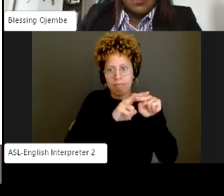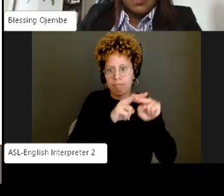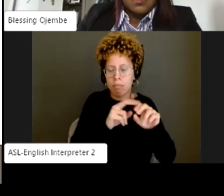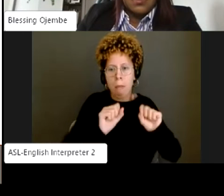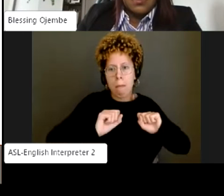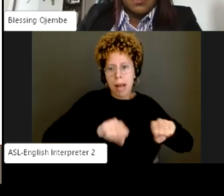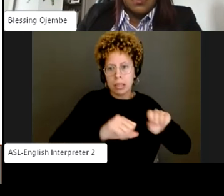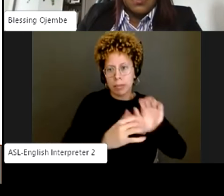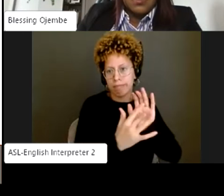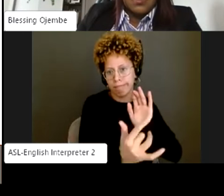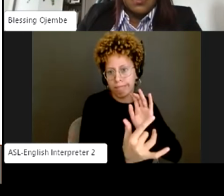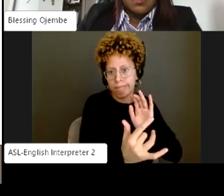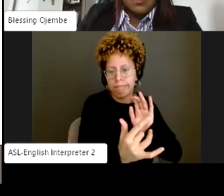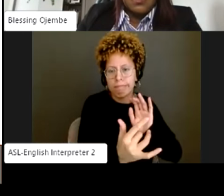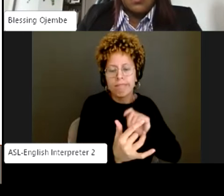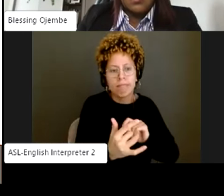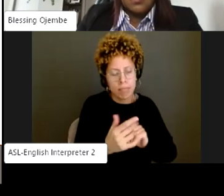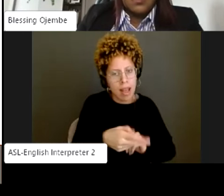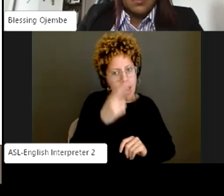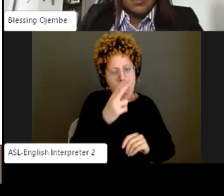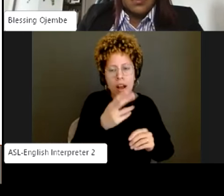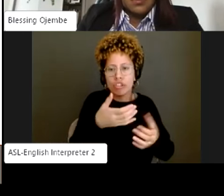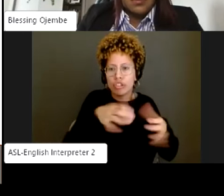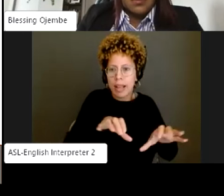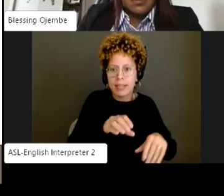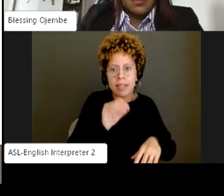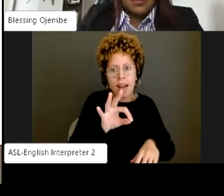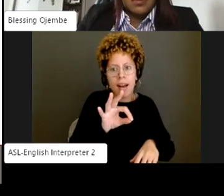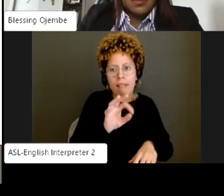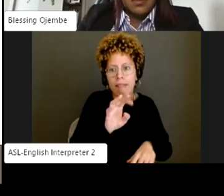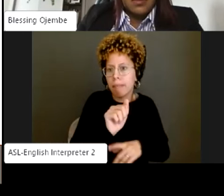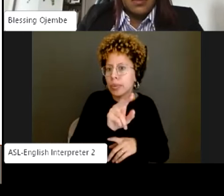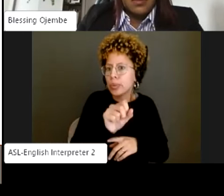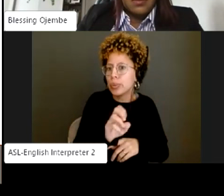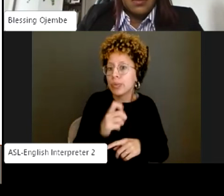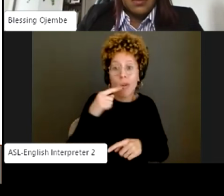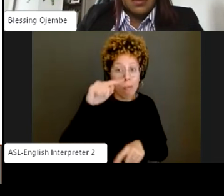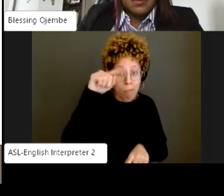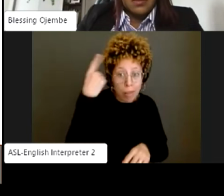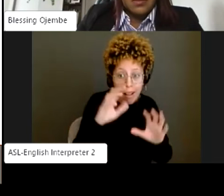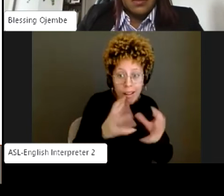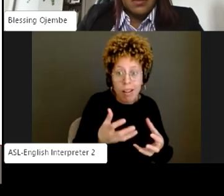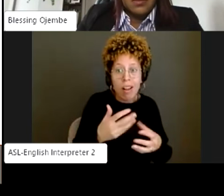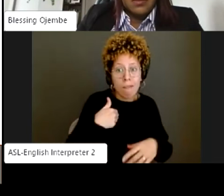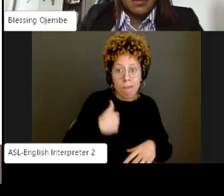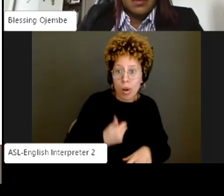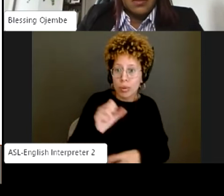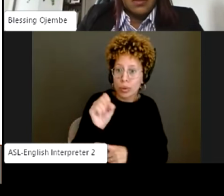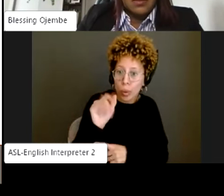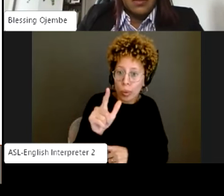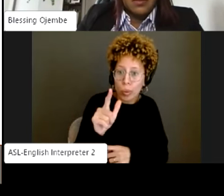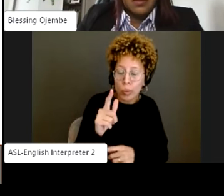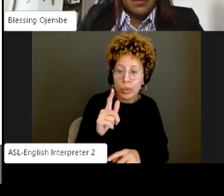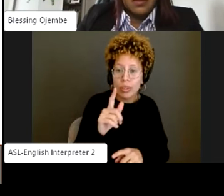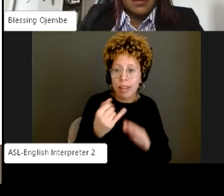adults may face higher rates of elder abuse due to various issues such as social isolation and economic disparity